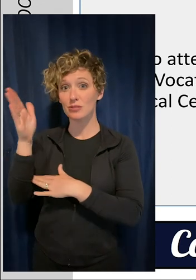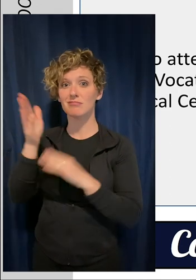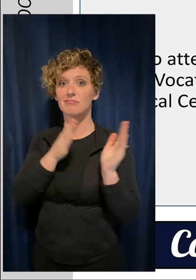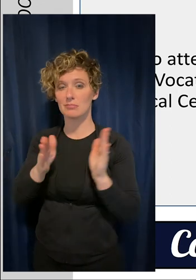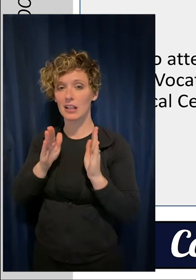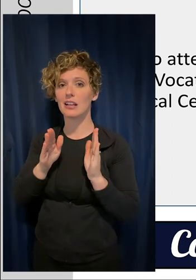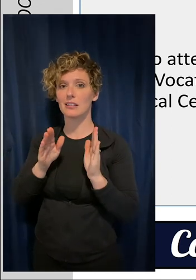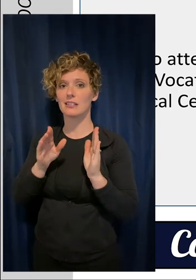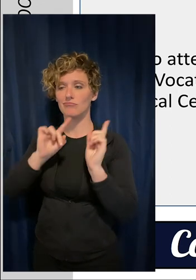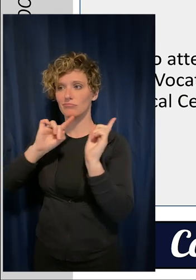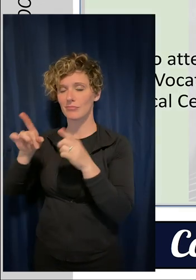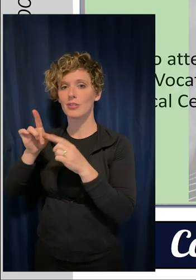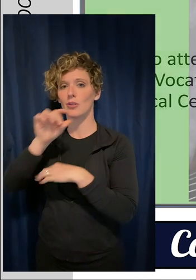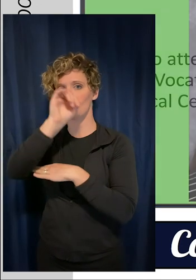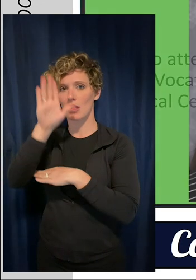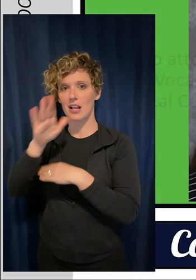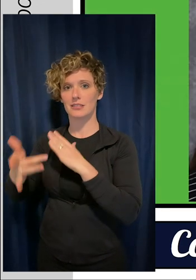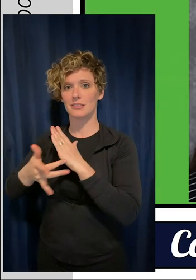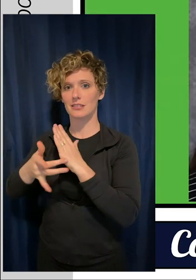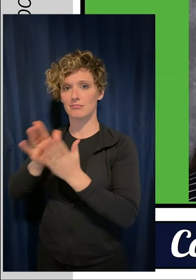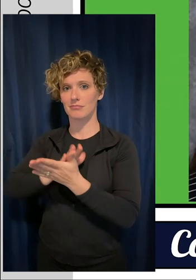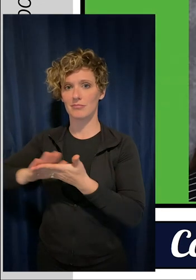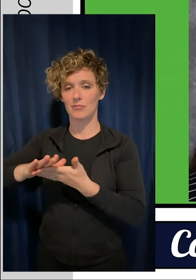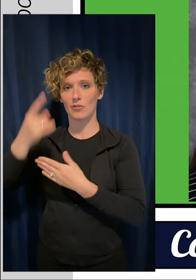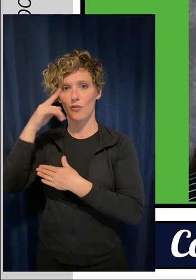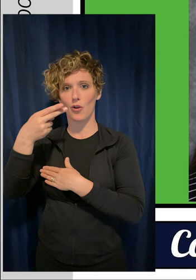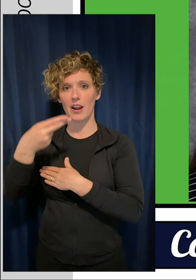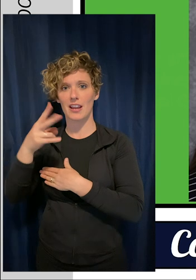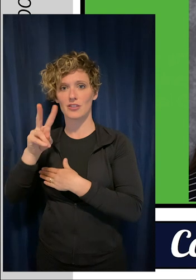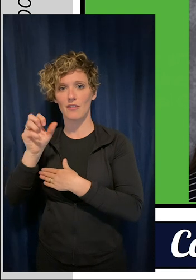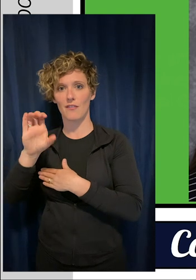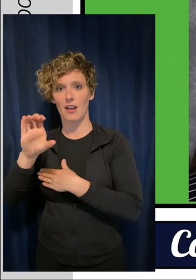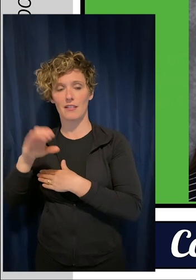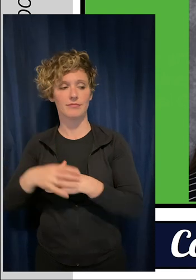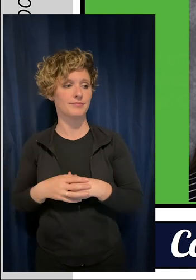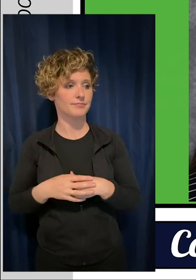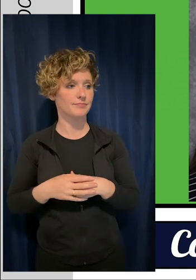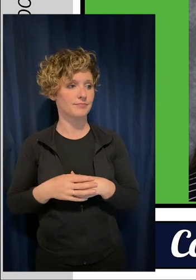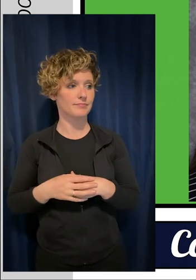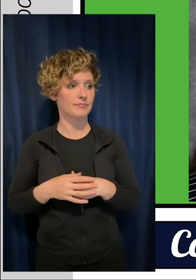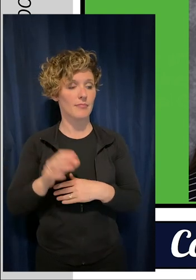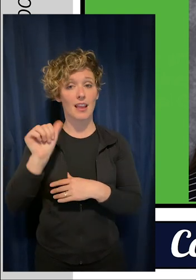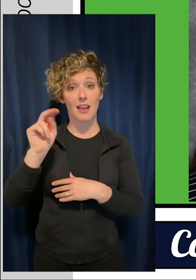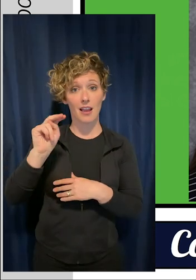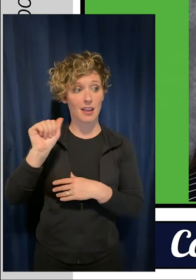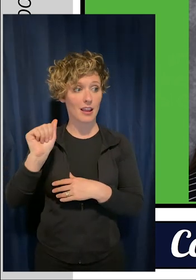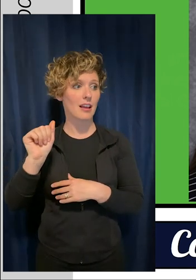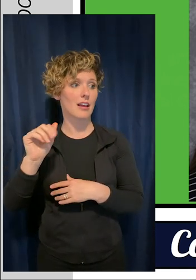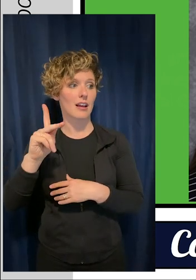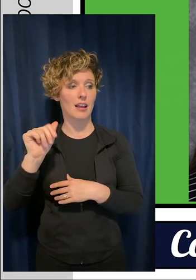for HVAC. Anna Katsuba would like to thank her parents, her teachers,